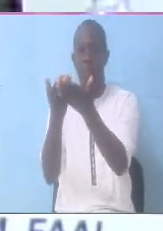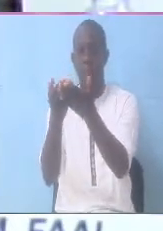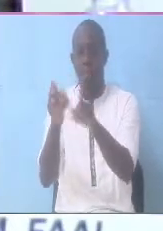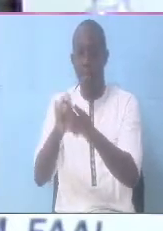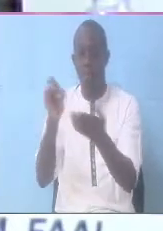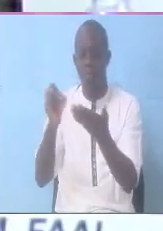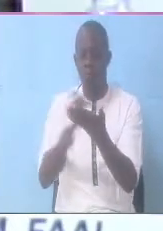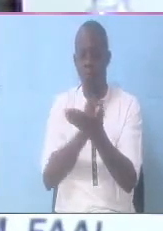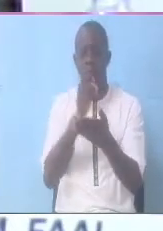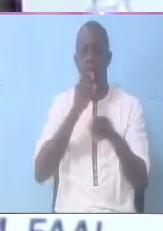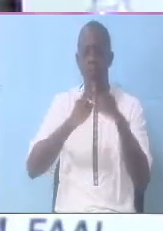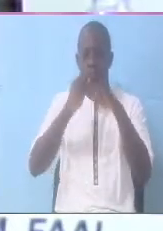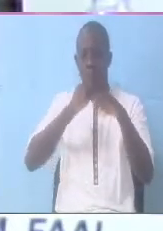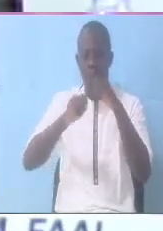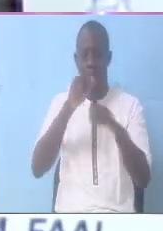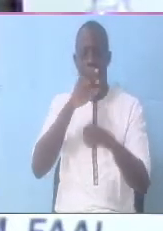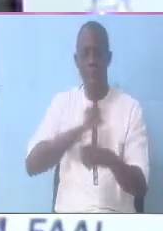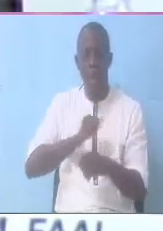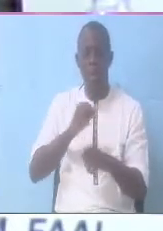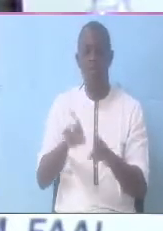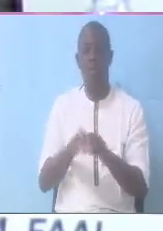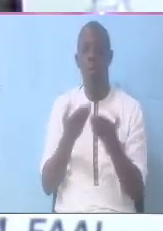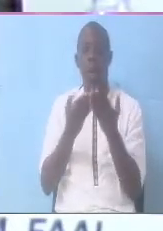When the marabouts received the document,